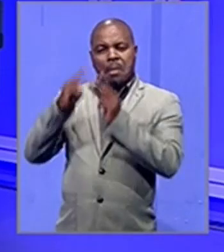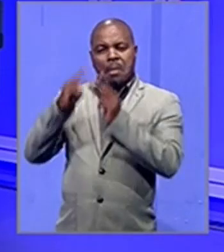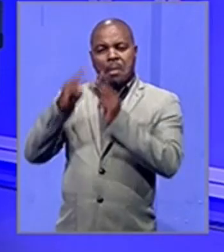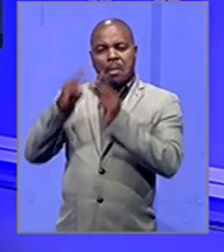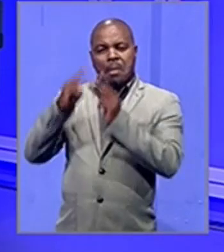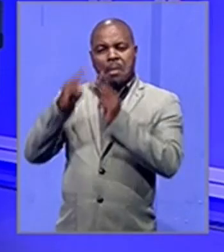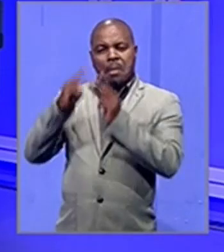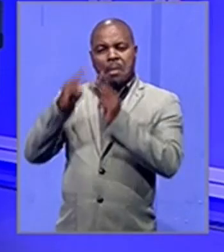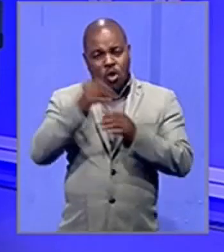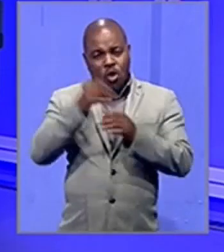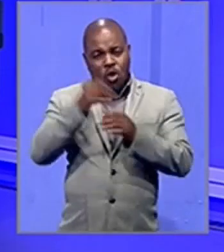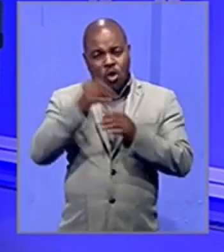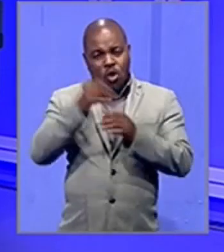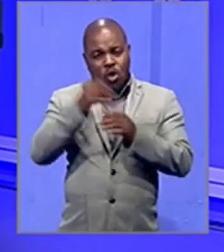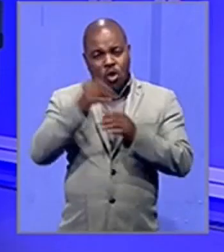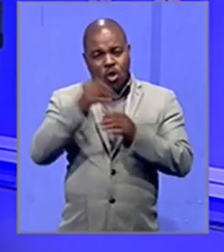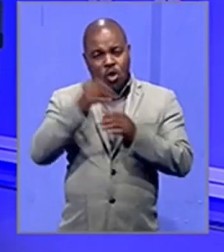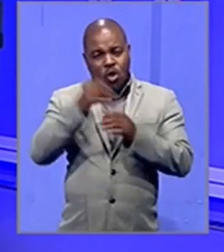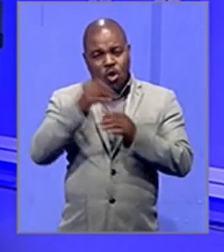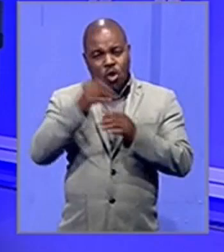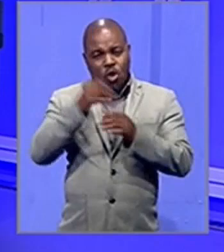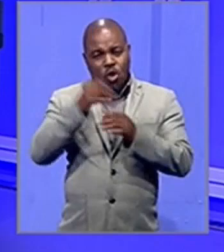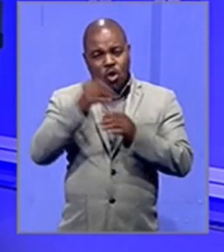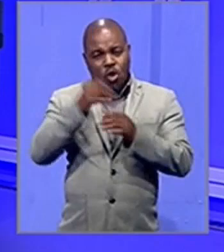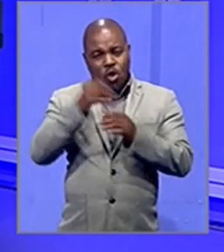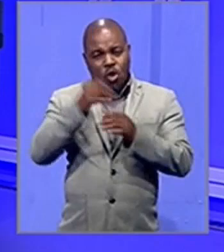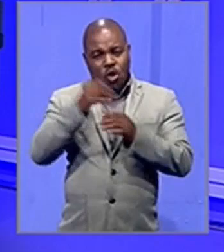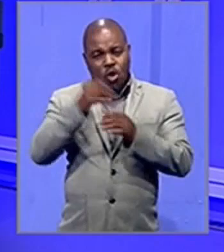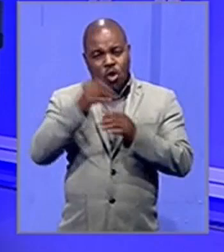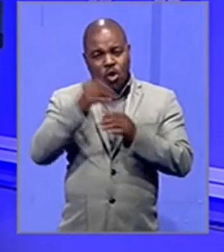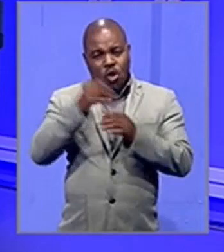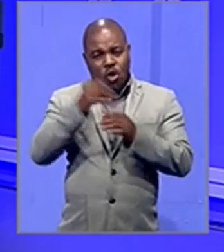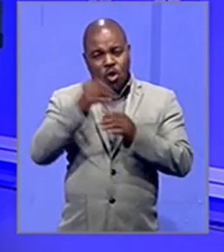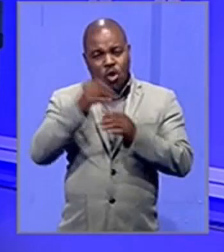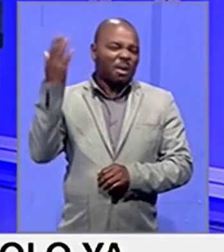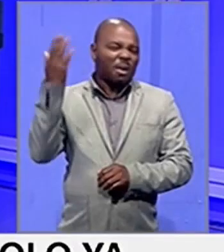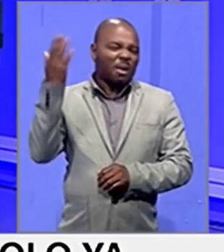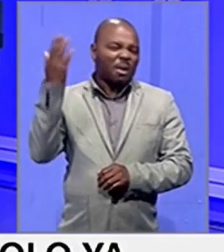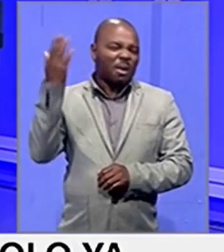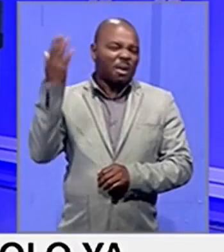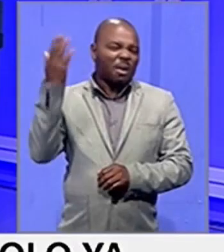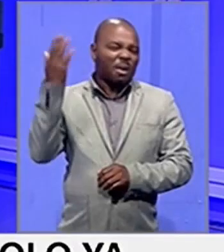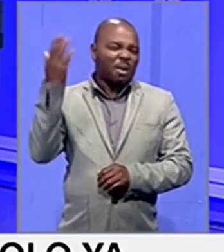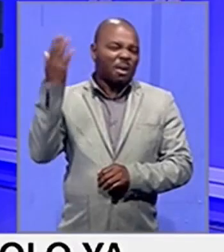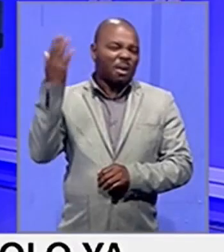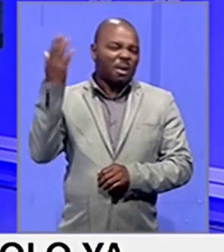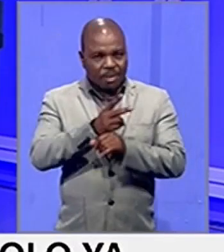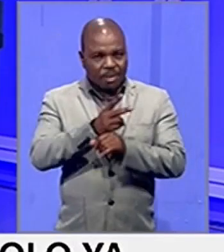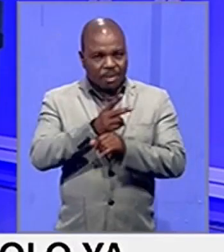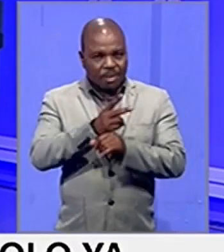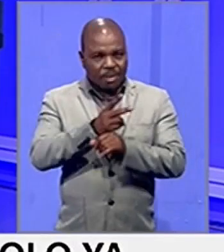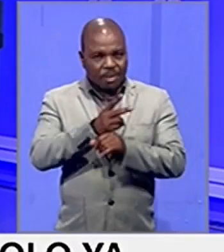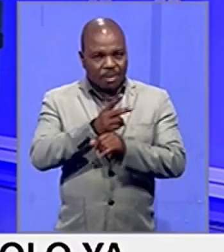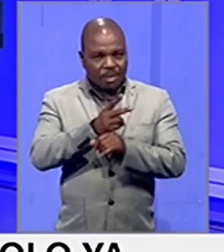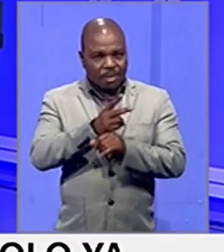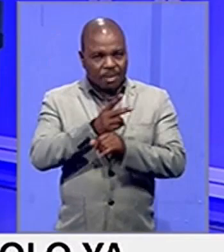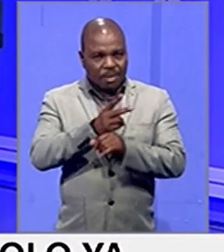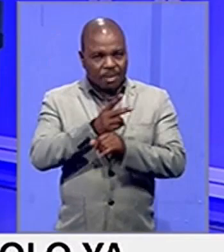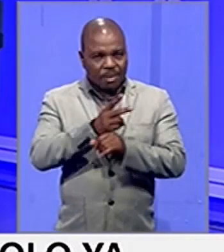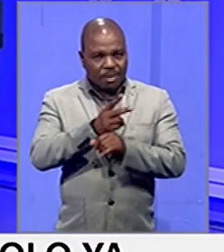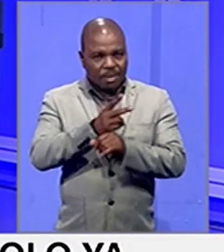Bloemfontein. Meyara wa mehleng wa masepala ona o ile a kgethwa hape ho ba meyara ntle le kganyetso ka morao re